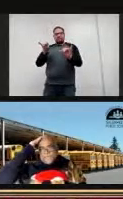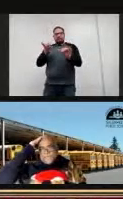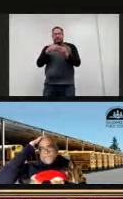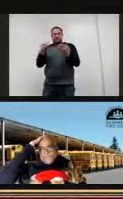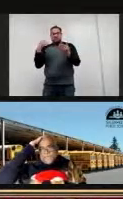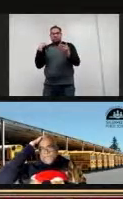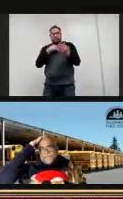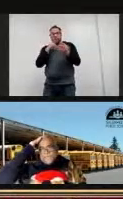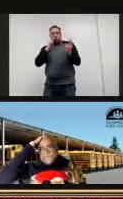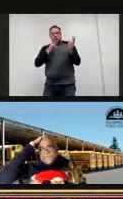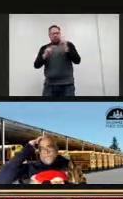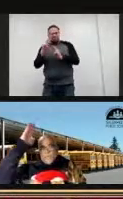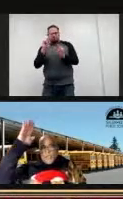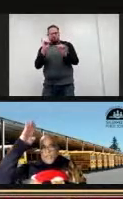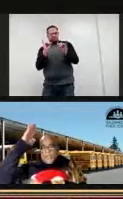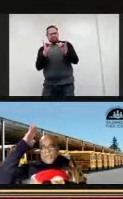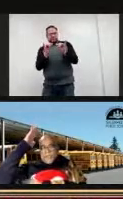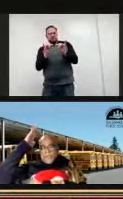so